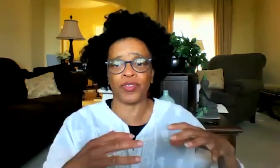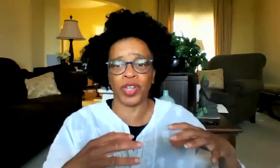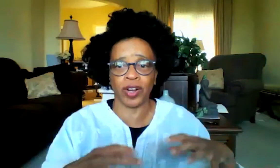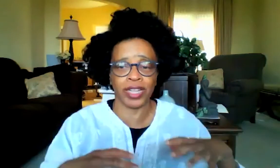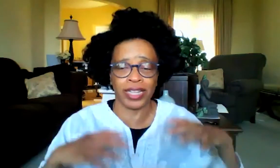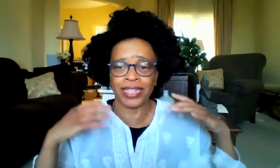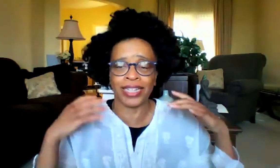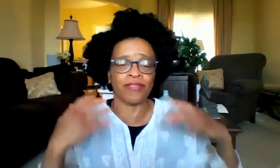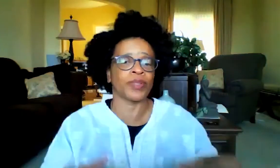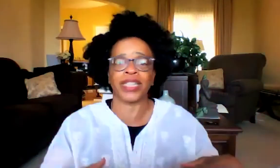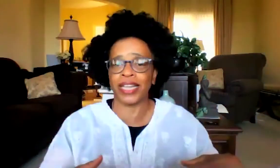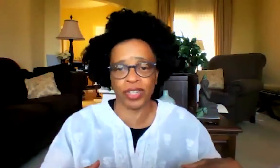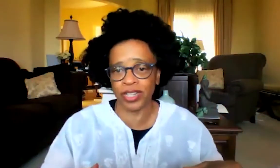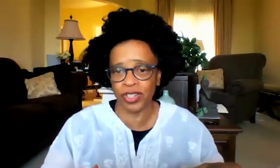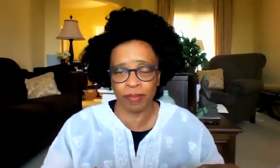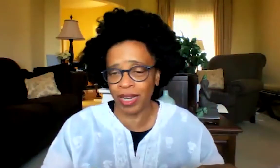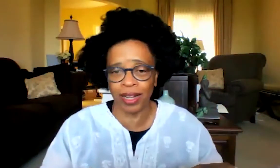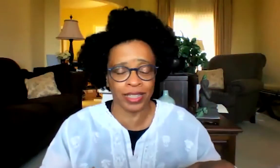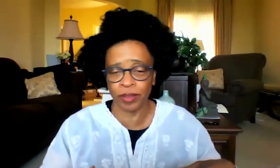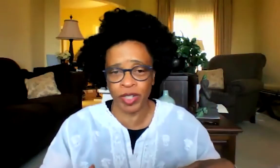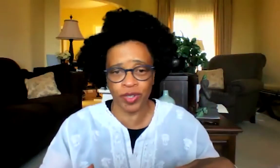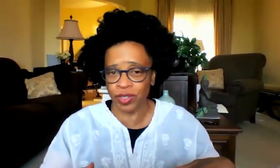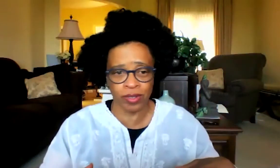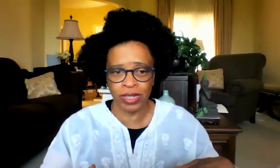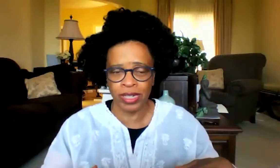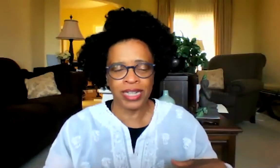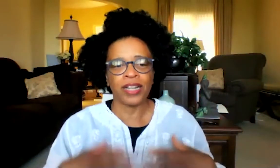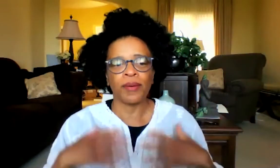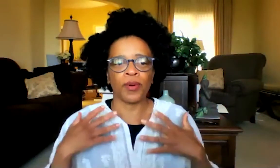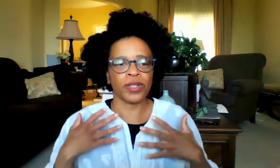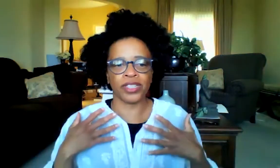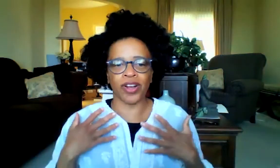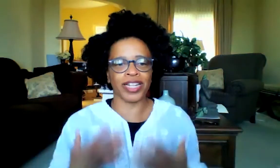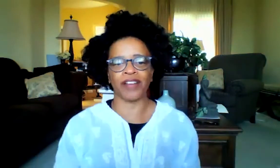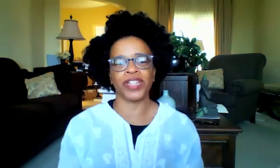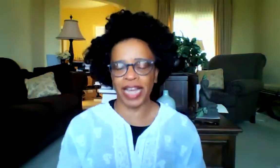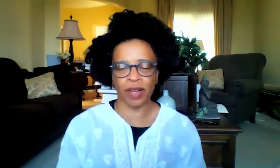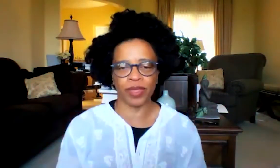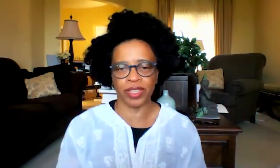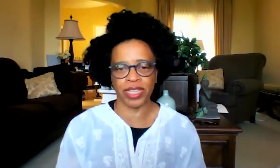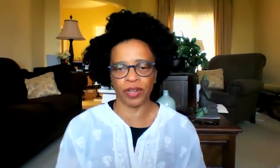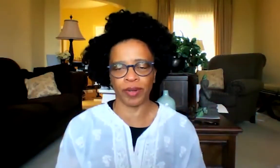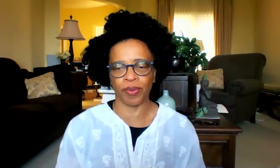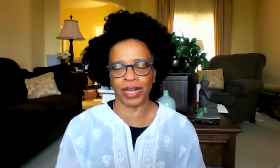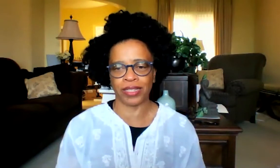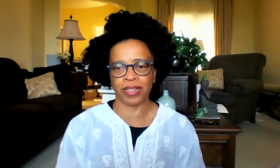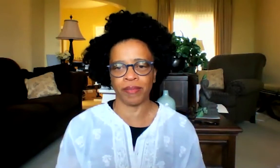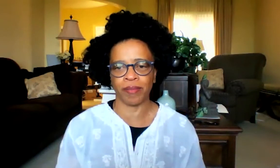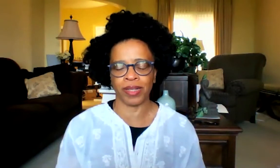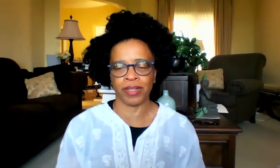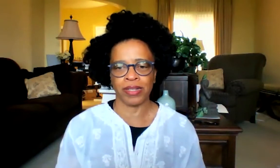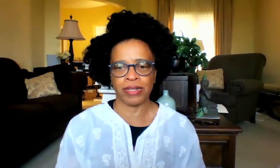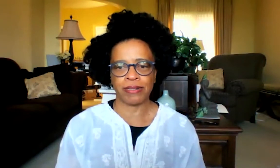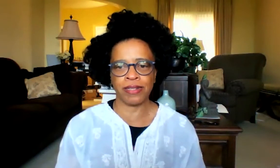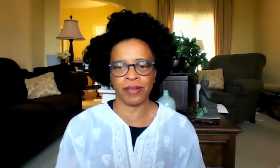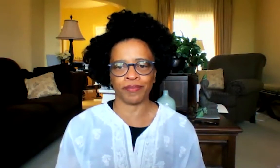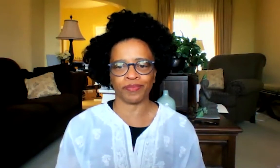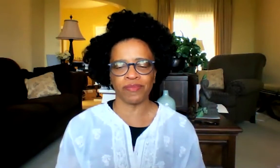and patriarchy, and never went to education beyond elementary school. Started every day with the centering practice commitment.